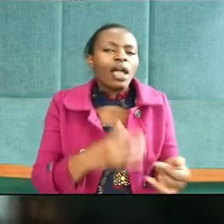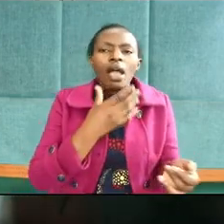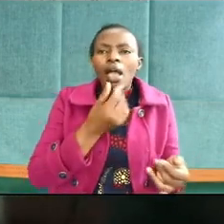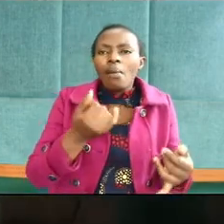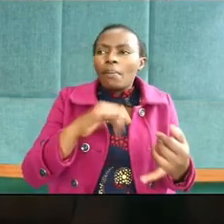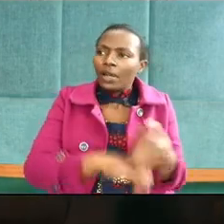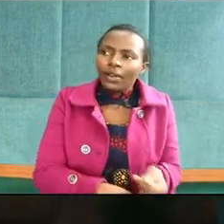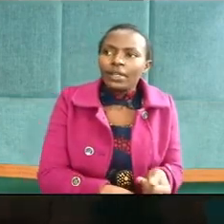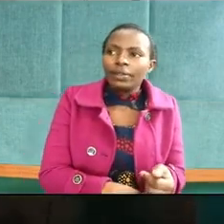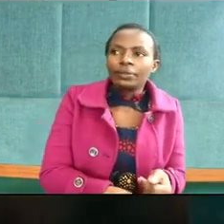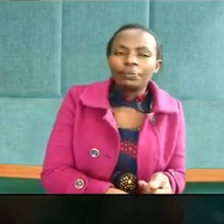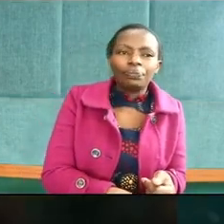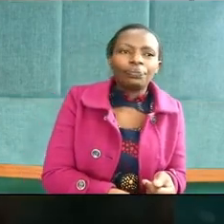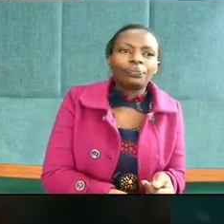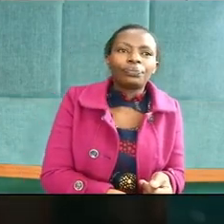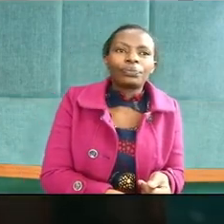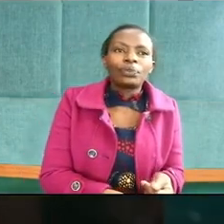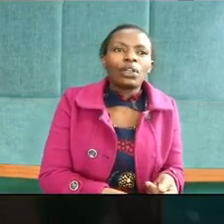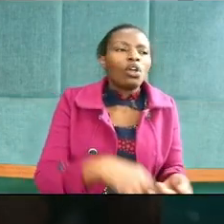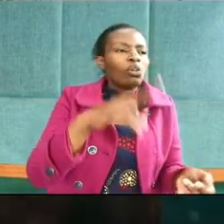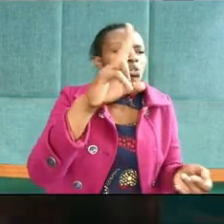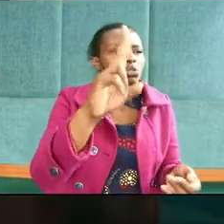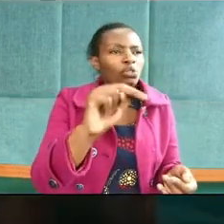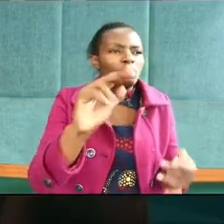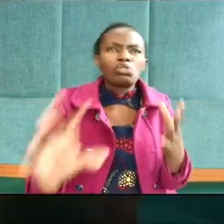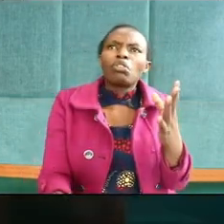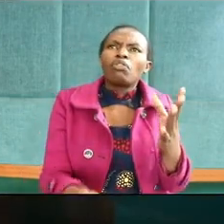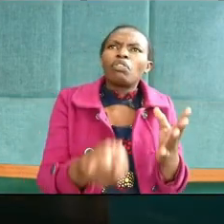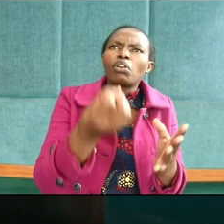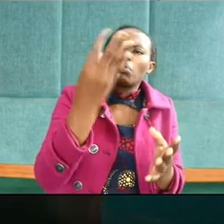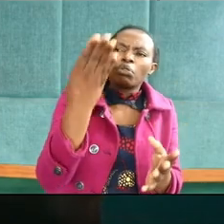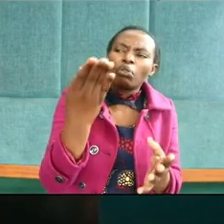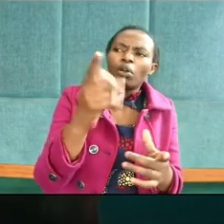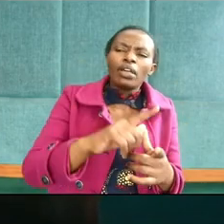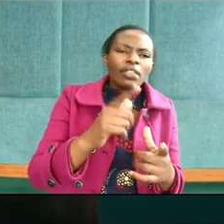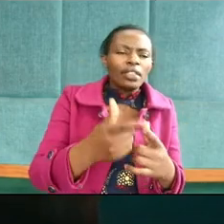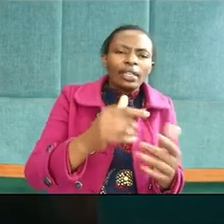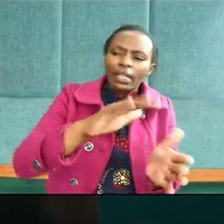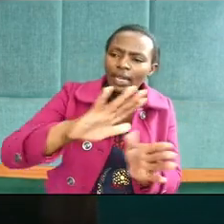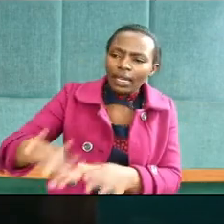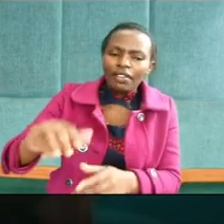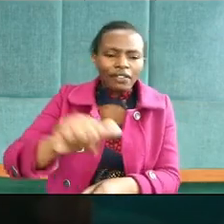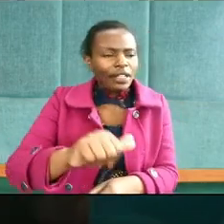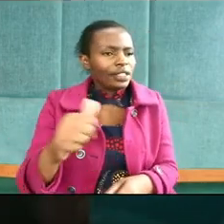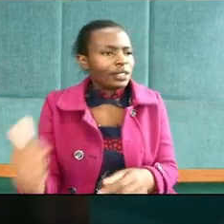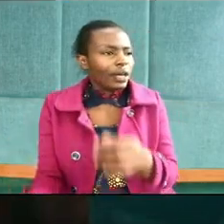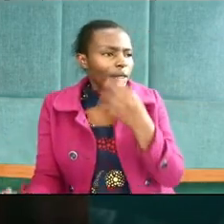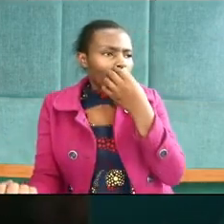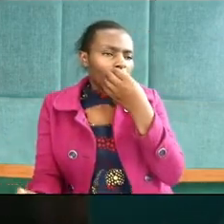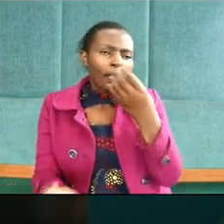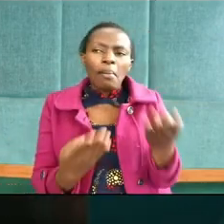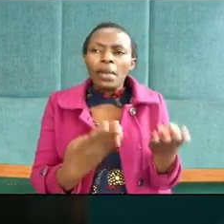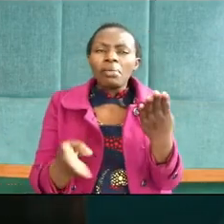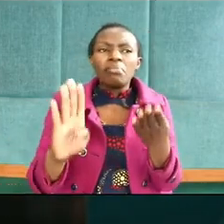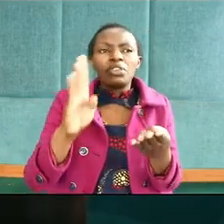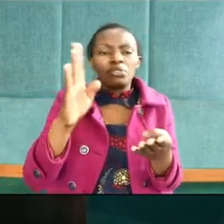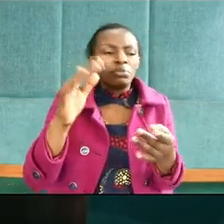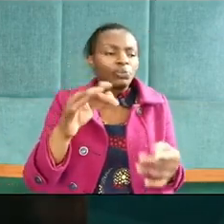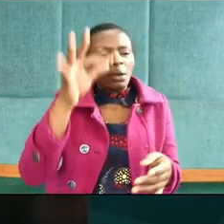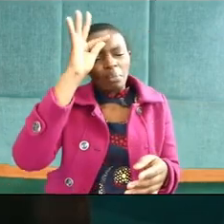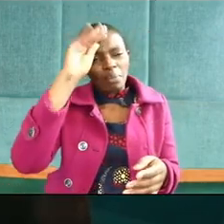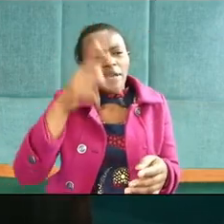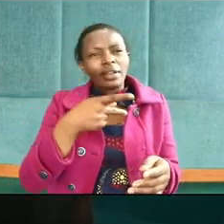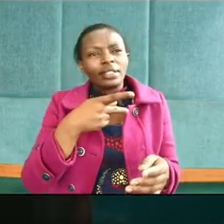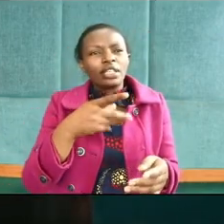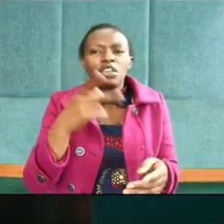wife, don't overgrow and outage each other. You may be parents, you